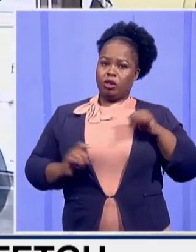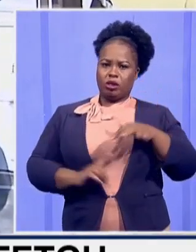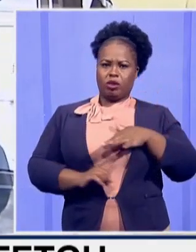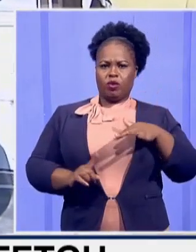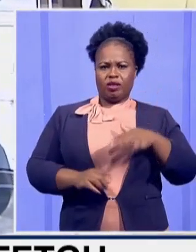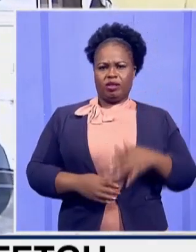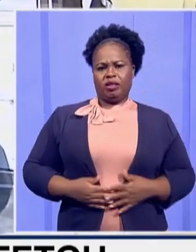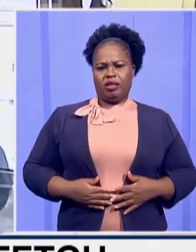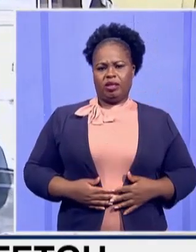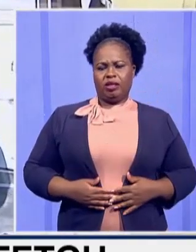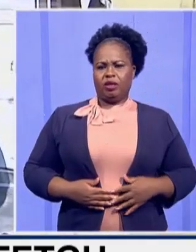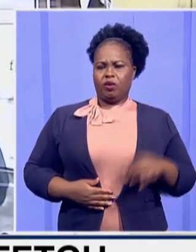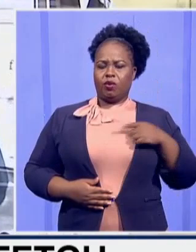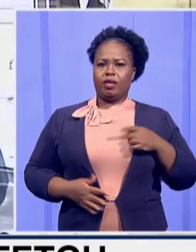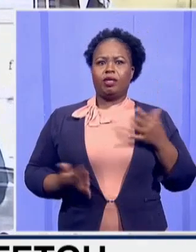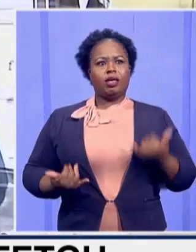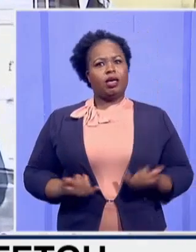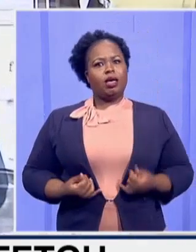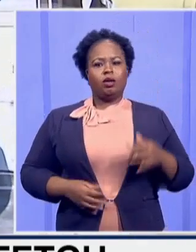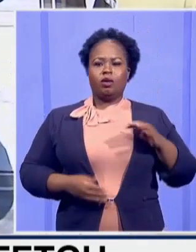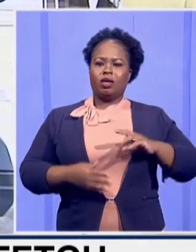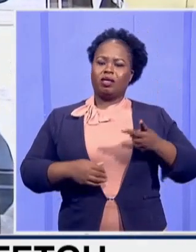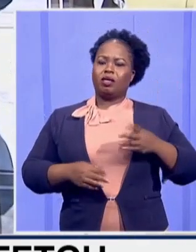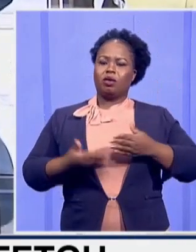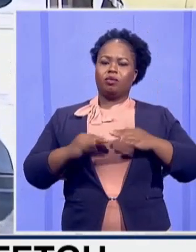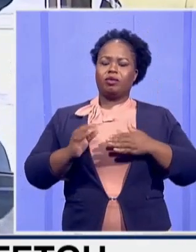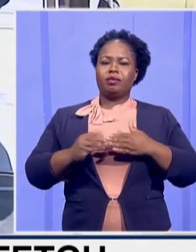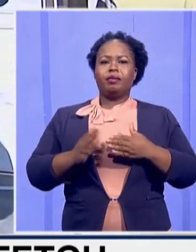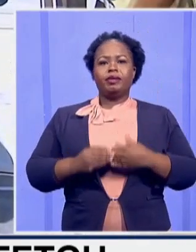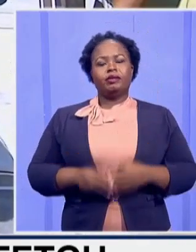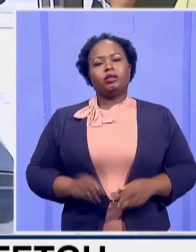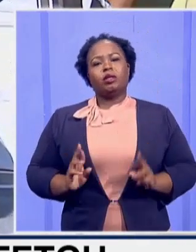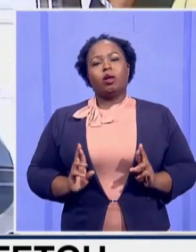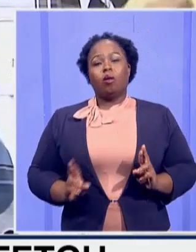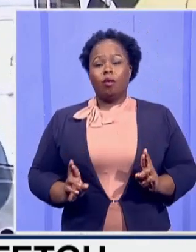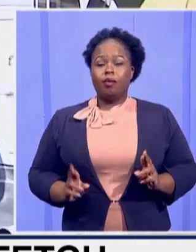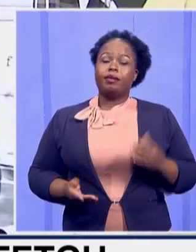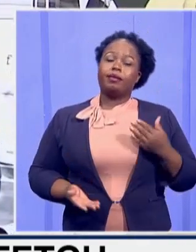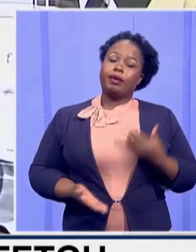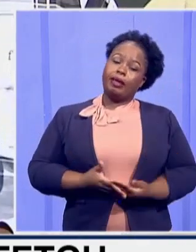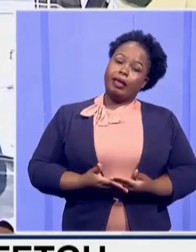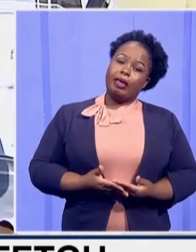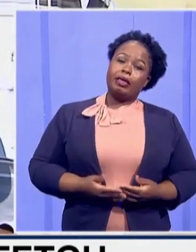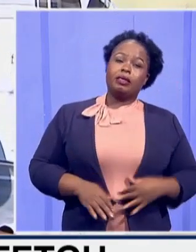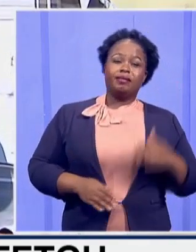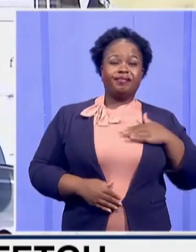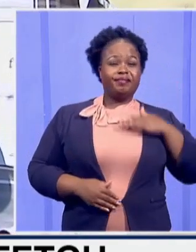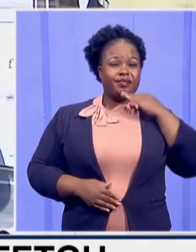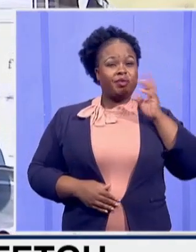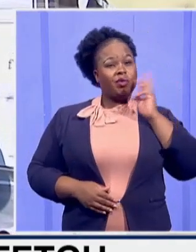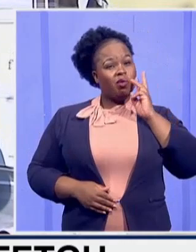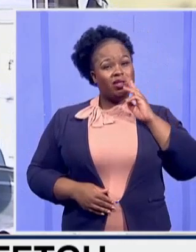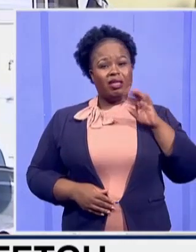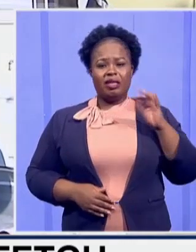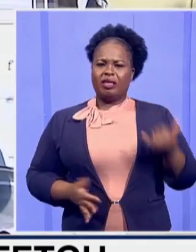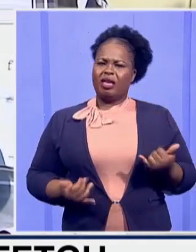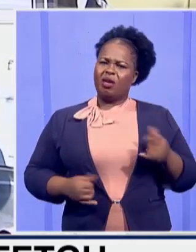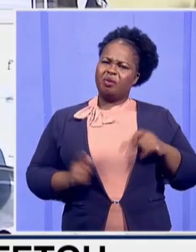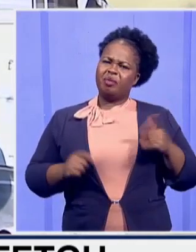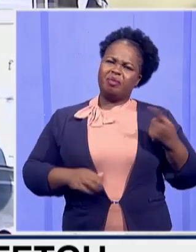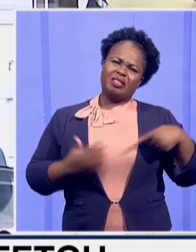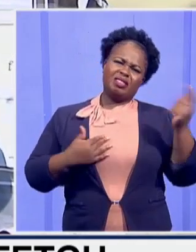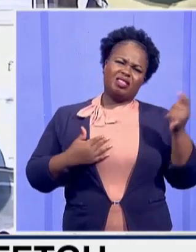where in the midst of some residents hoping that there will be some adequate supply of water, people are now selling